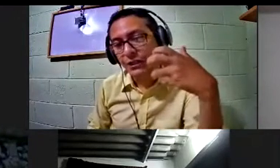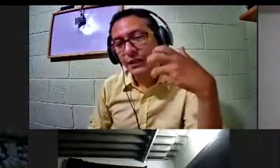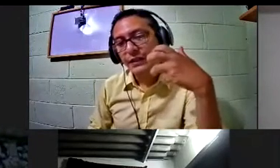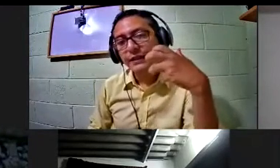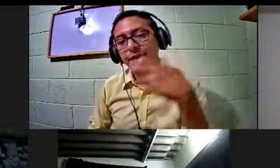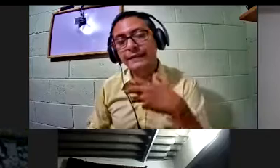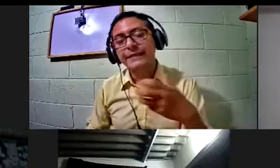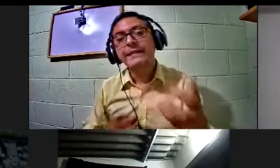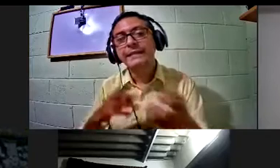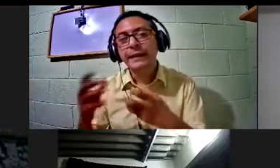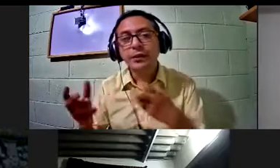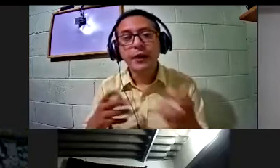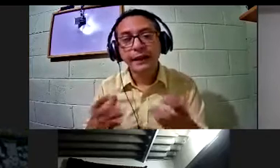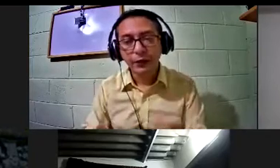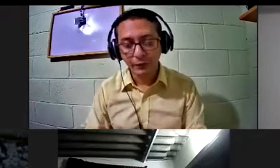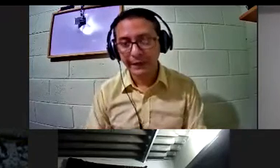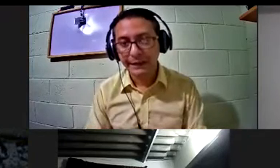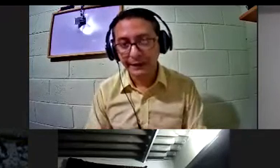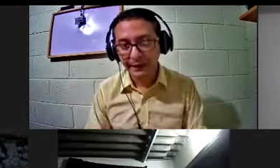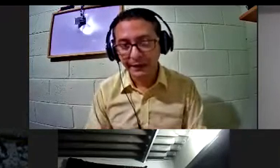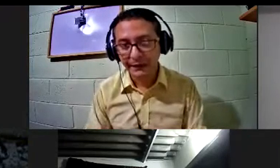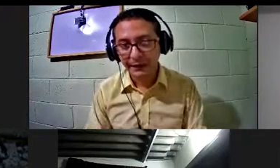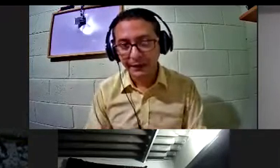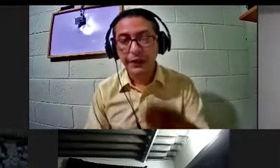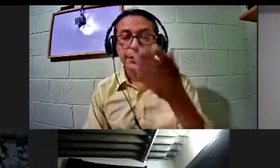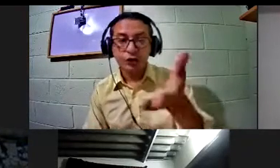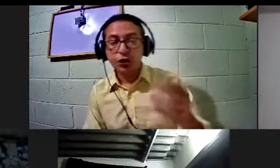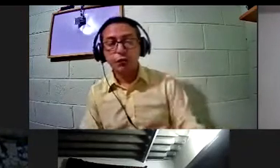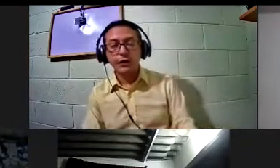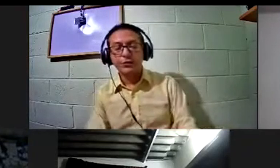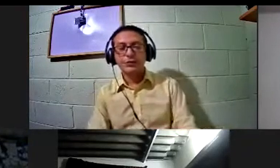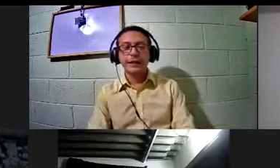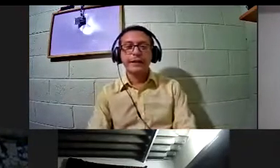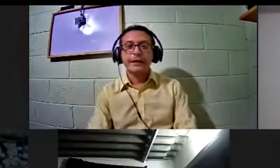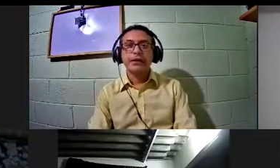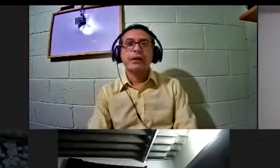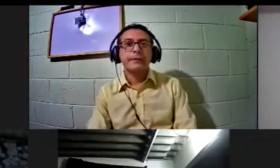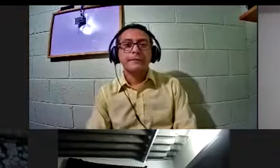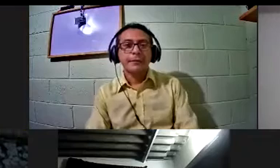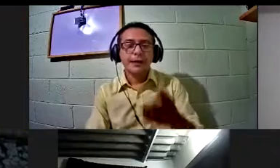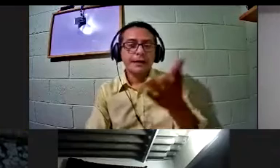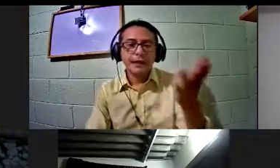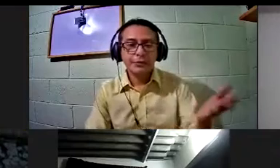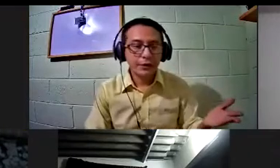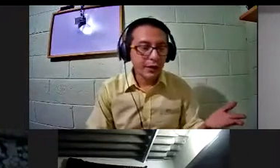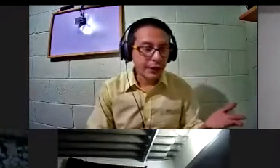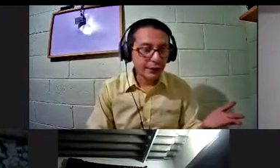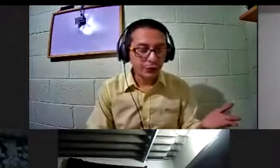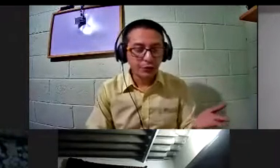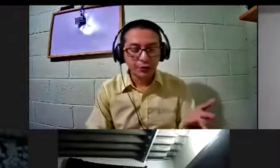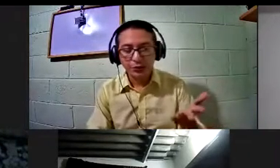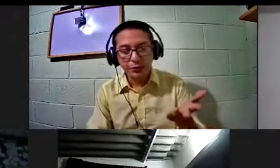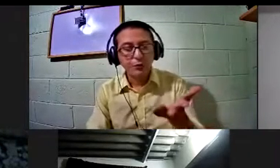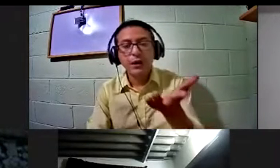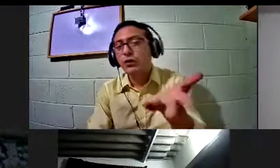arranged. Ya se hicieron los arreglos para esa actividad. Okay, so when you say, oh, imagine that you are talking